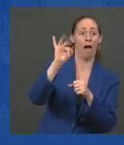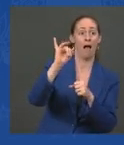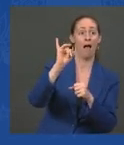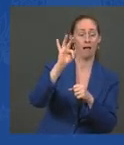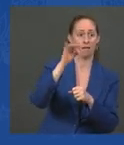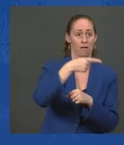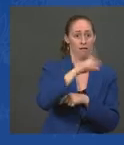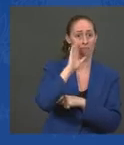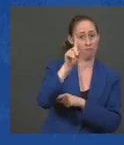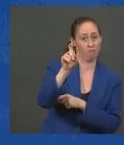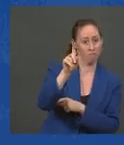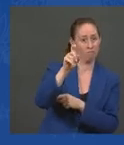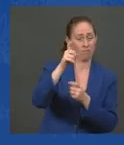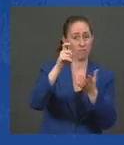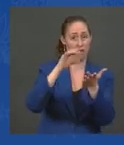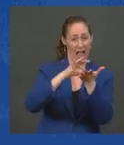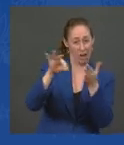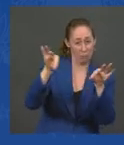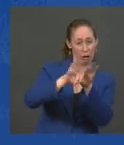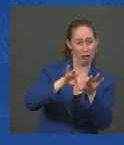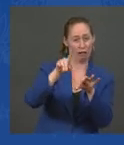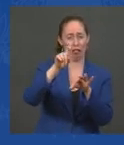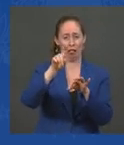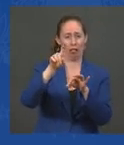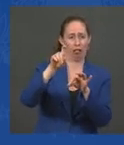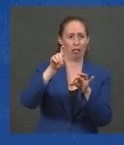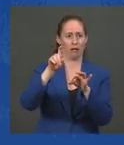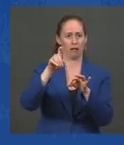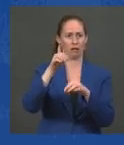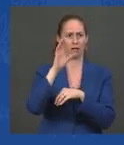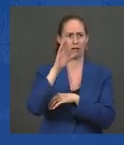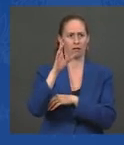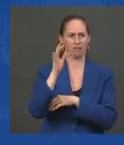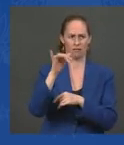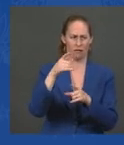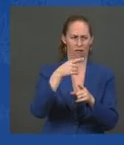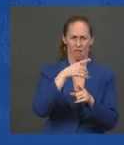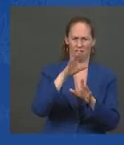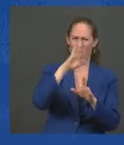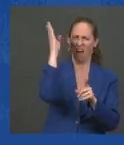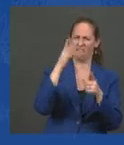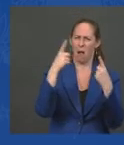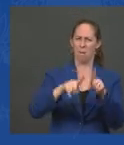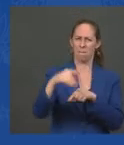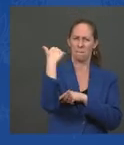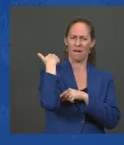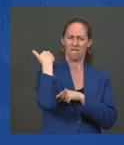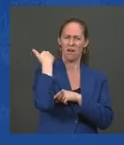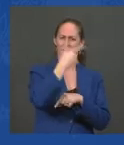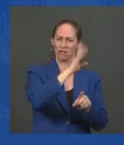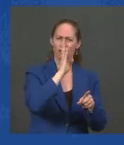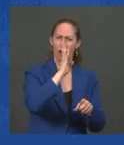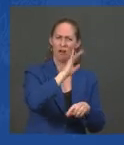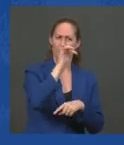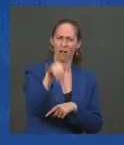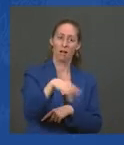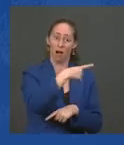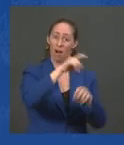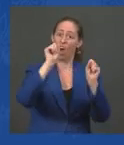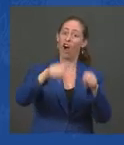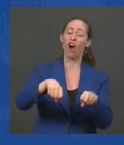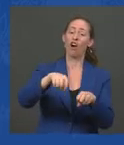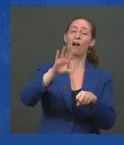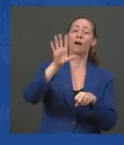counts. That's not happened before. They want the ability to reject the final